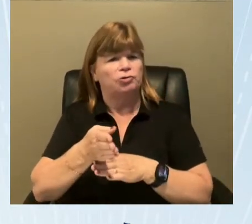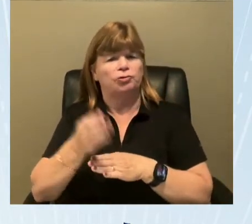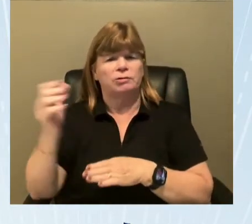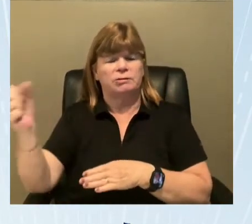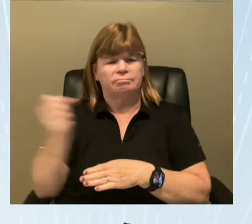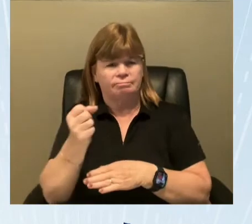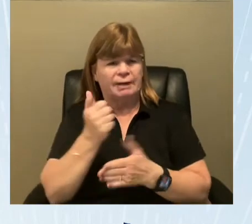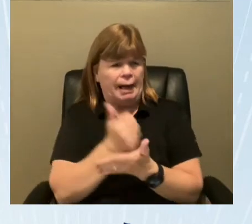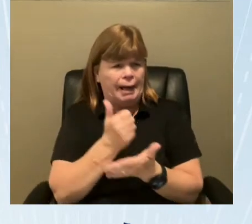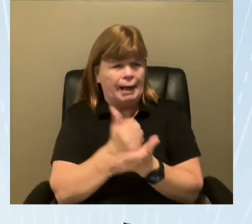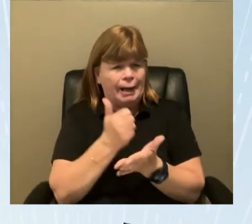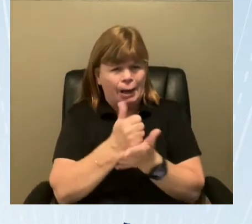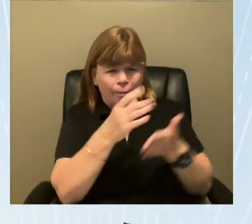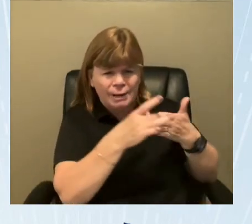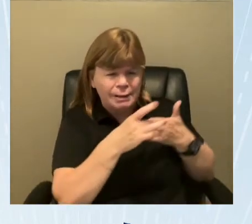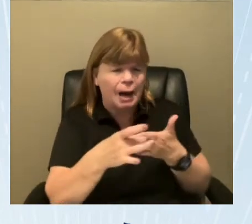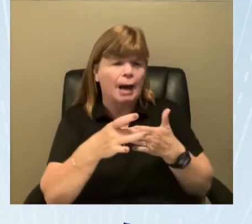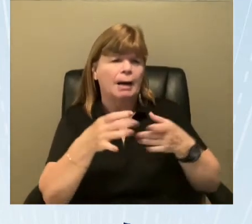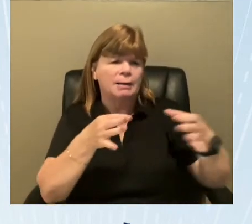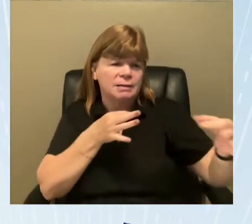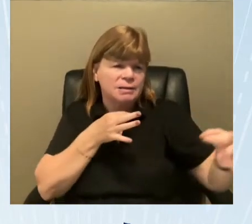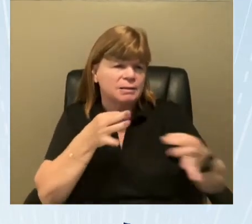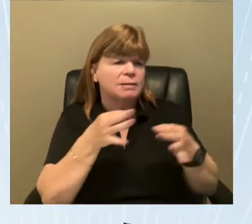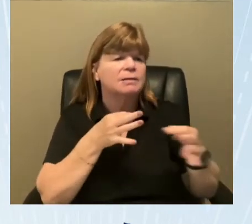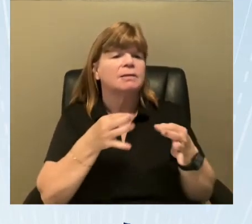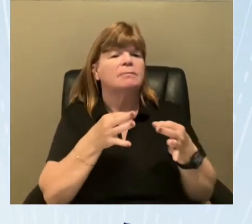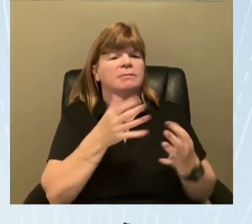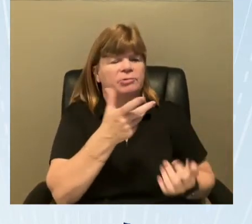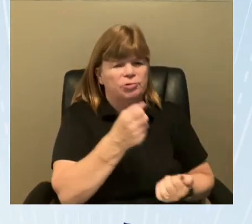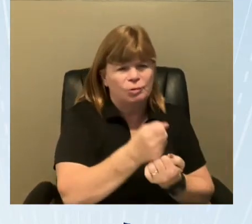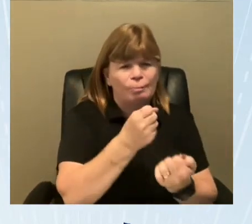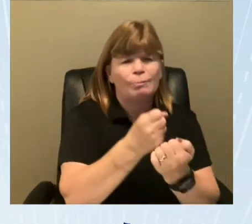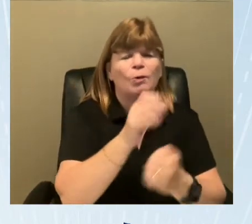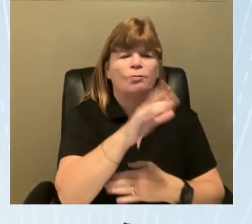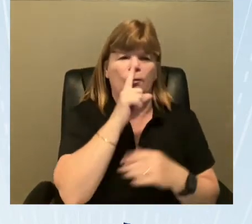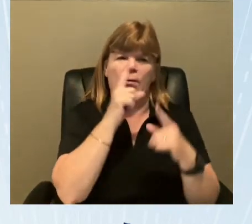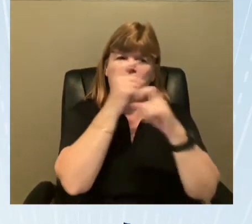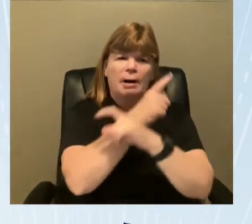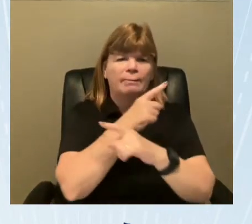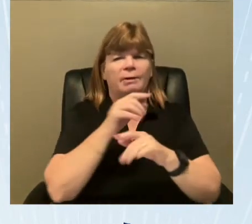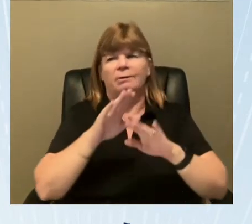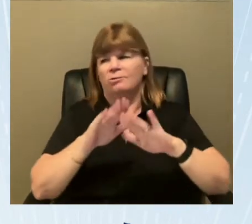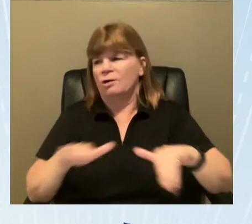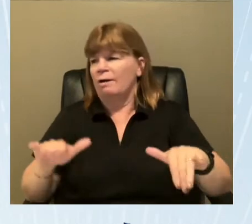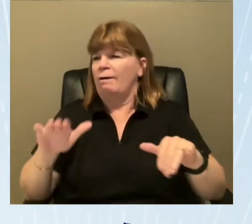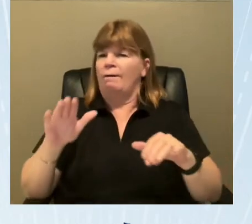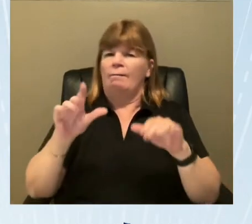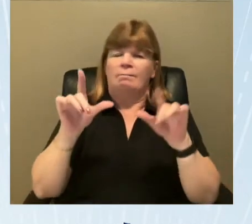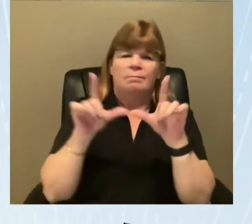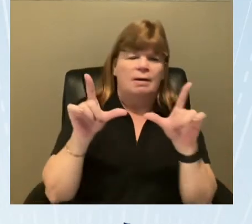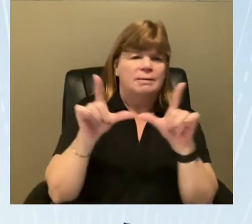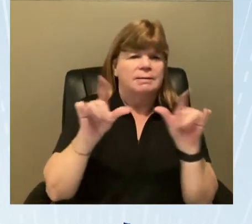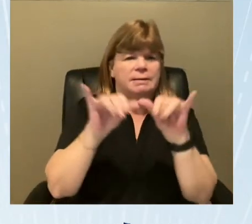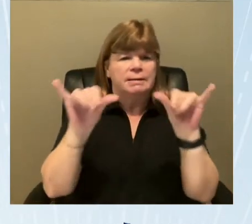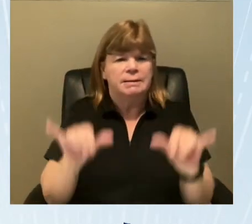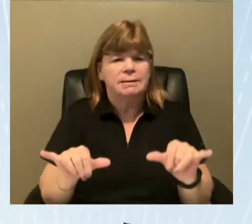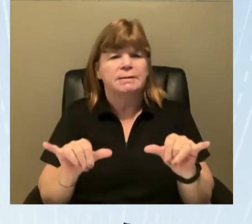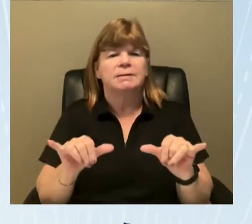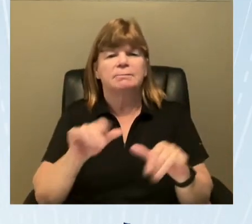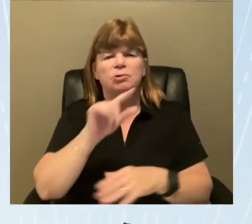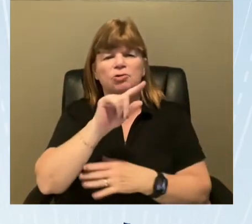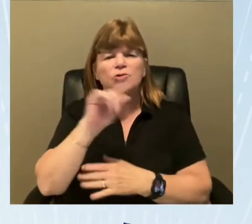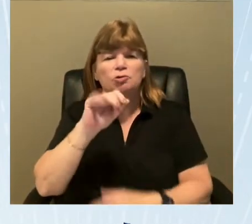through the very complicated childcare licensing system, zoning